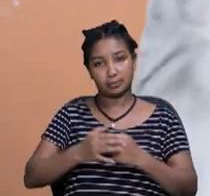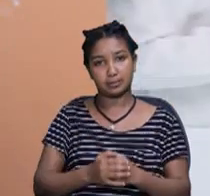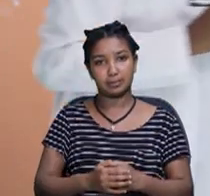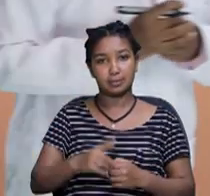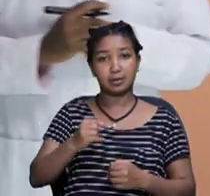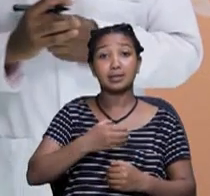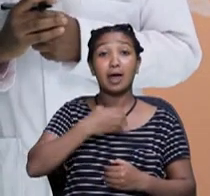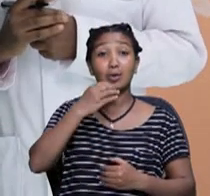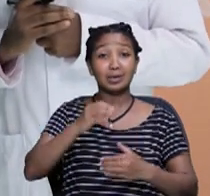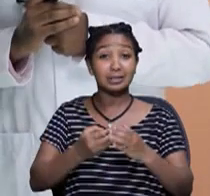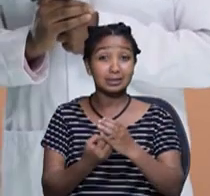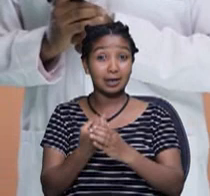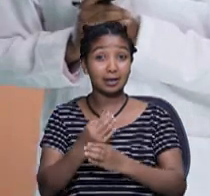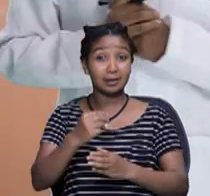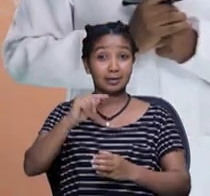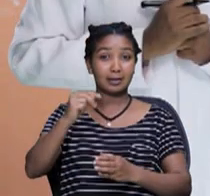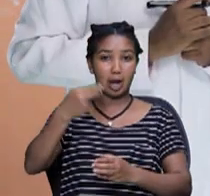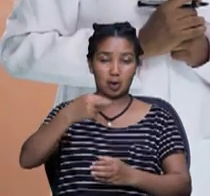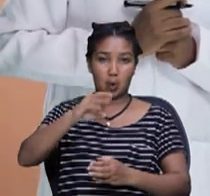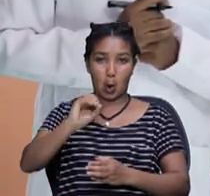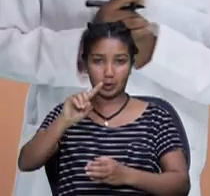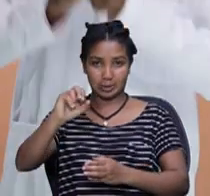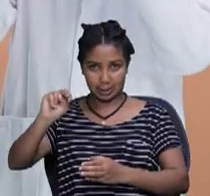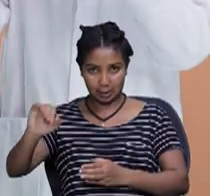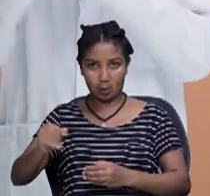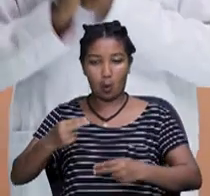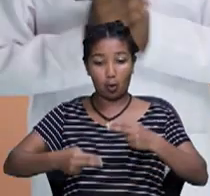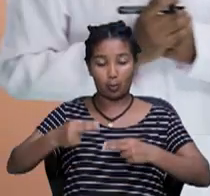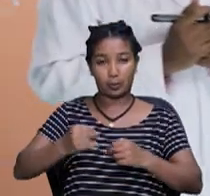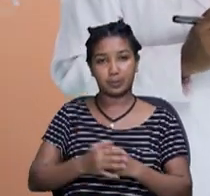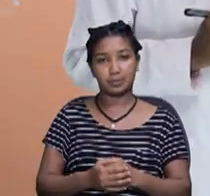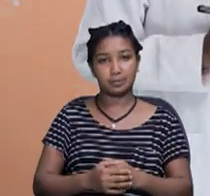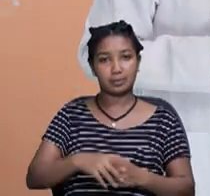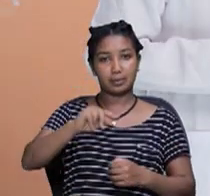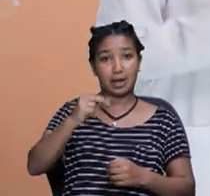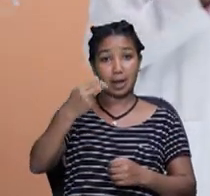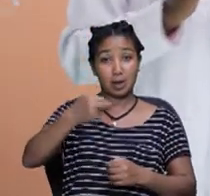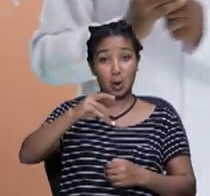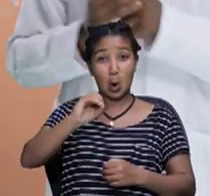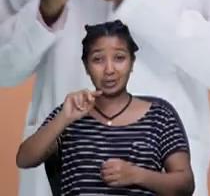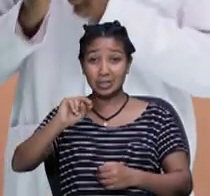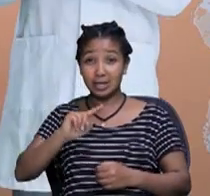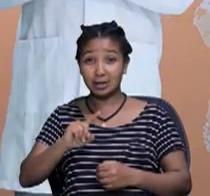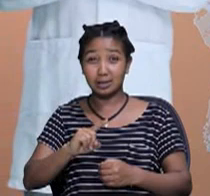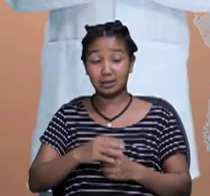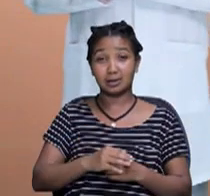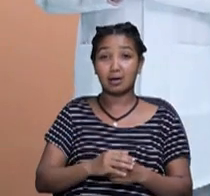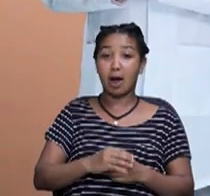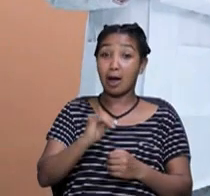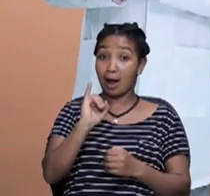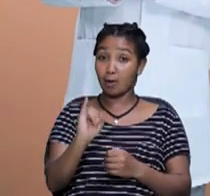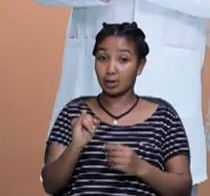The thyroid gland secretes a thyroxine hormone. Thyroxine is an iodine-containing